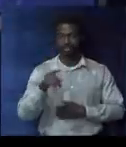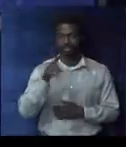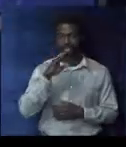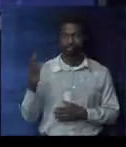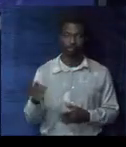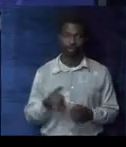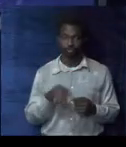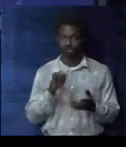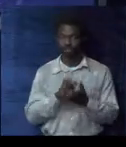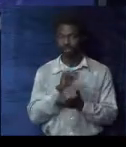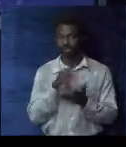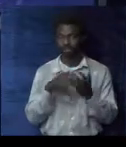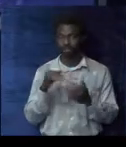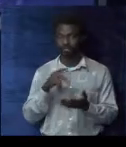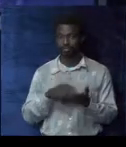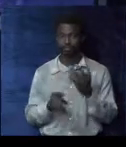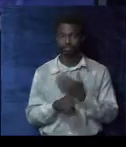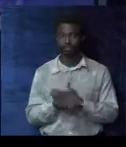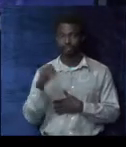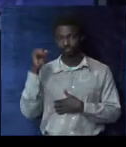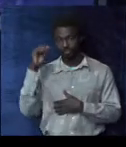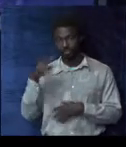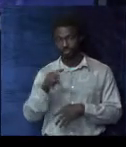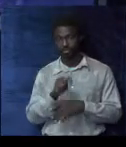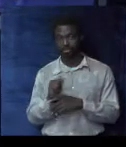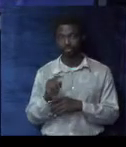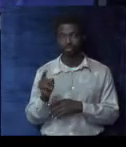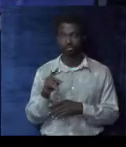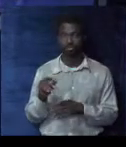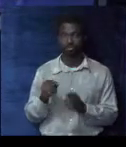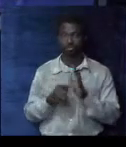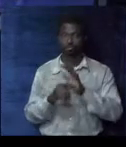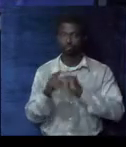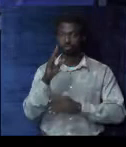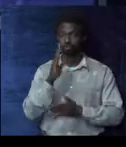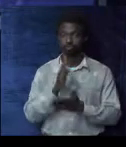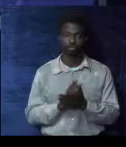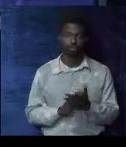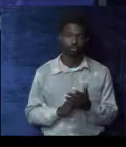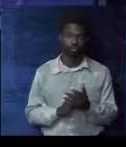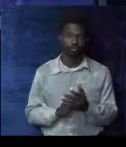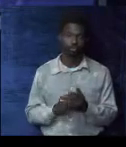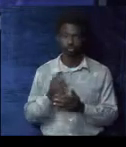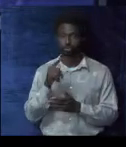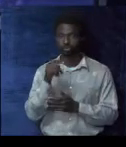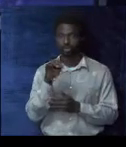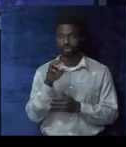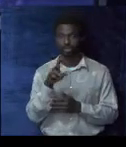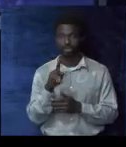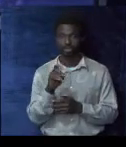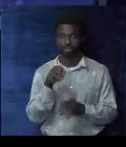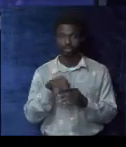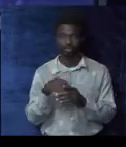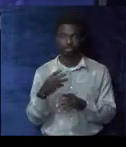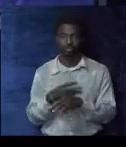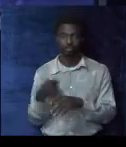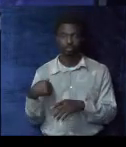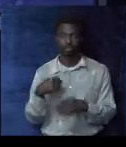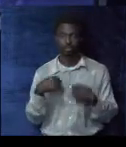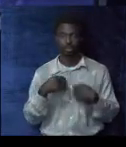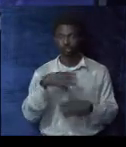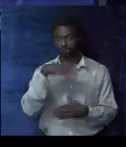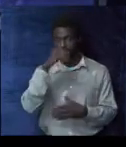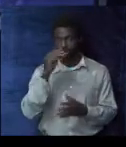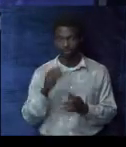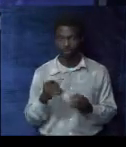Hello children, you're welcome to this segment of the program. It is Magic Tuesday where I show you a lot of tips and tricks in mathematics. We've learned so